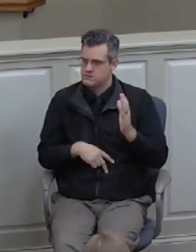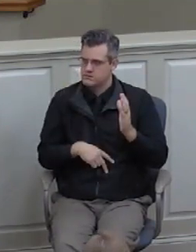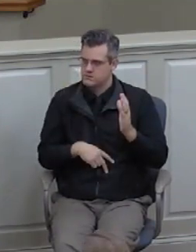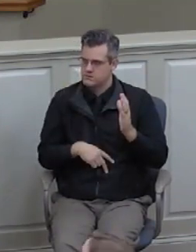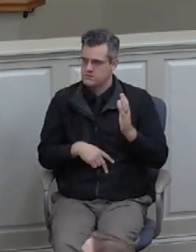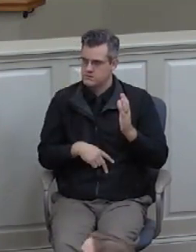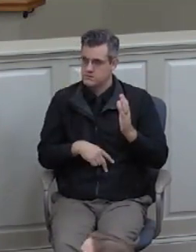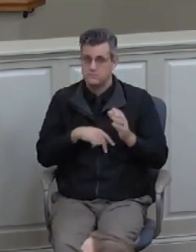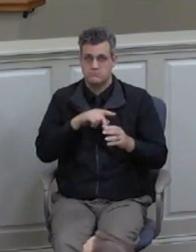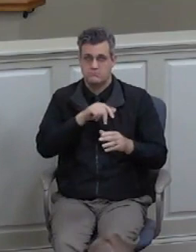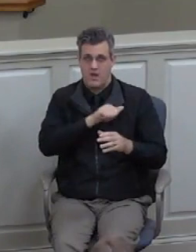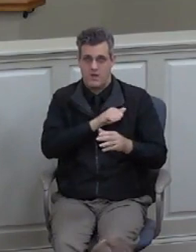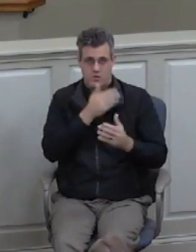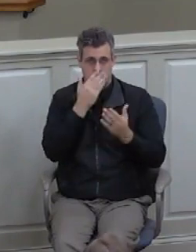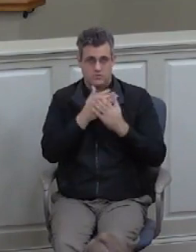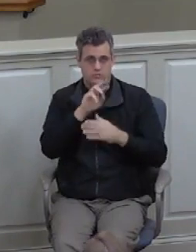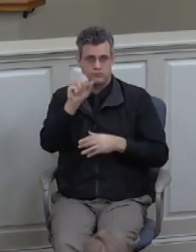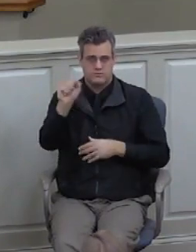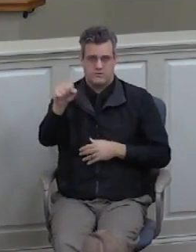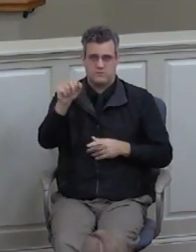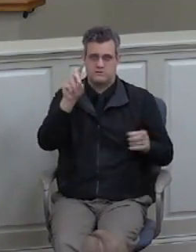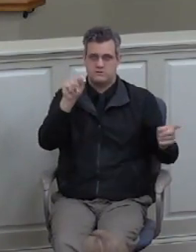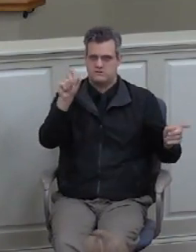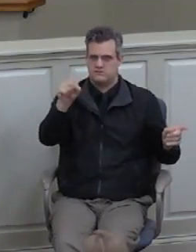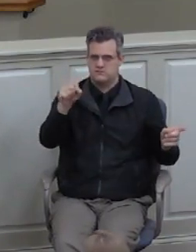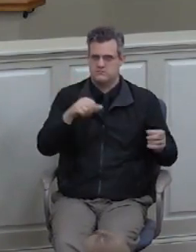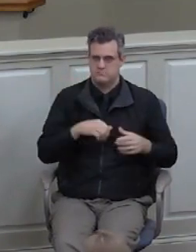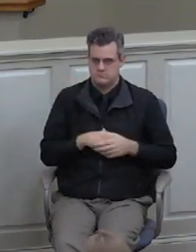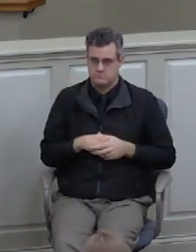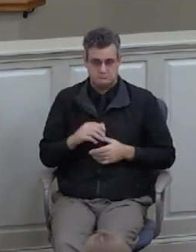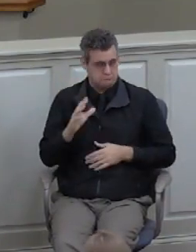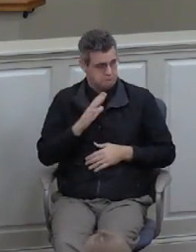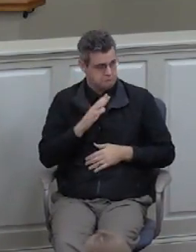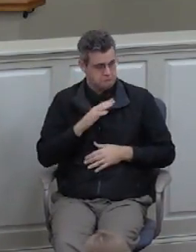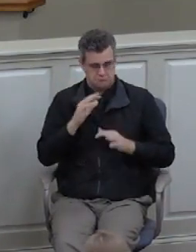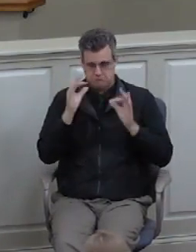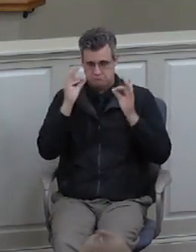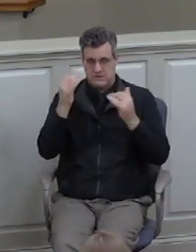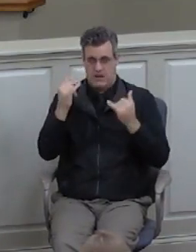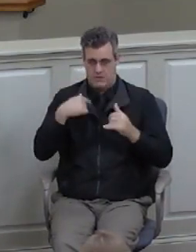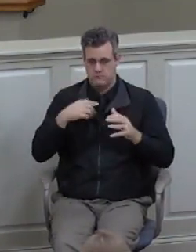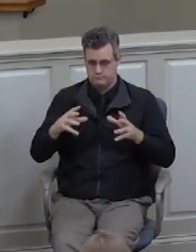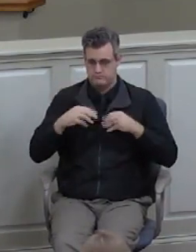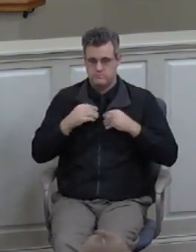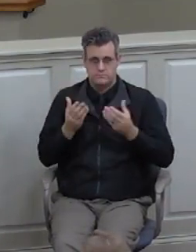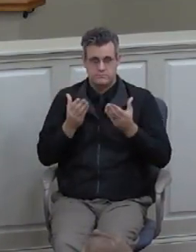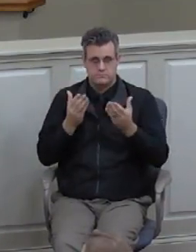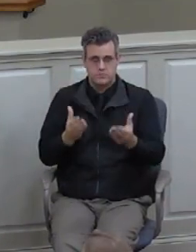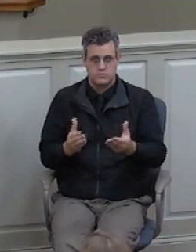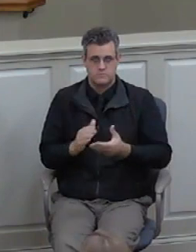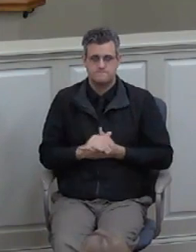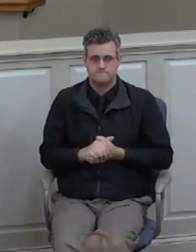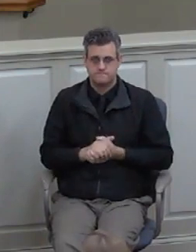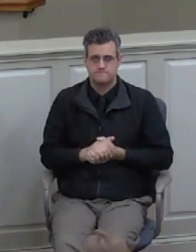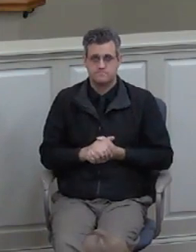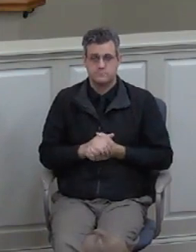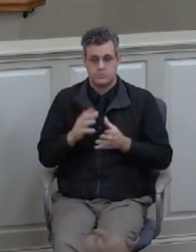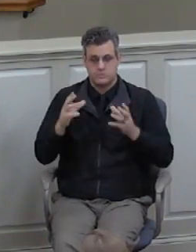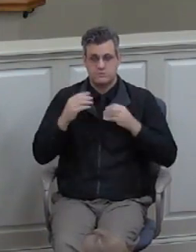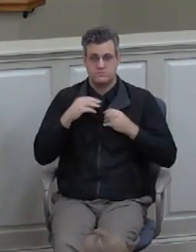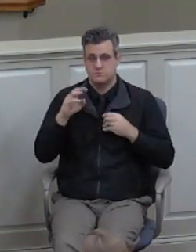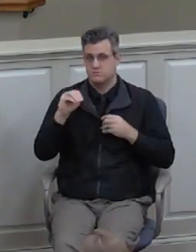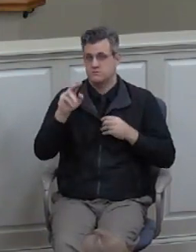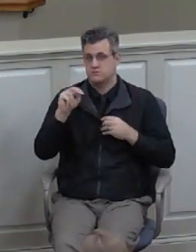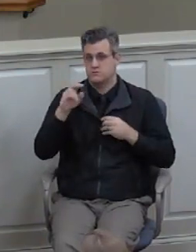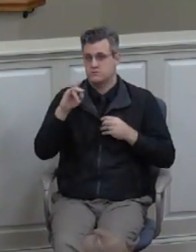That was good. Yeah, I thought it sounded good. Yeah. Okay. That said, Chair will entertain a motion to accept Municipal